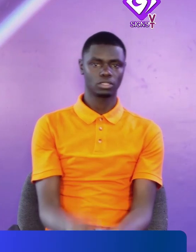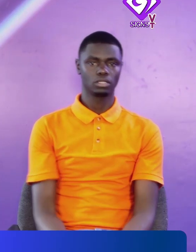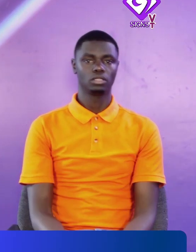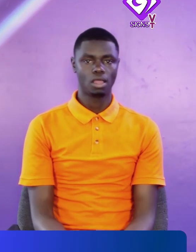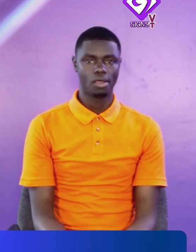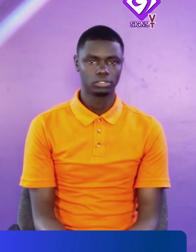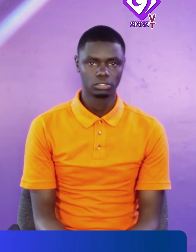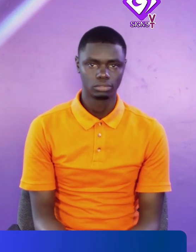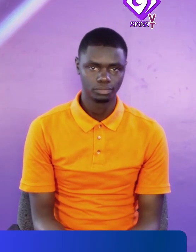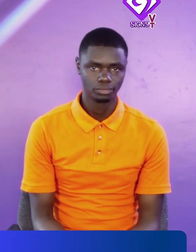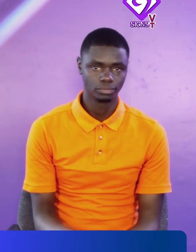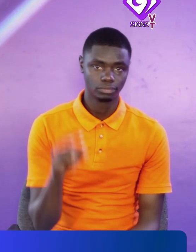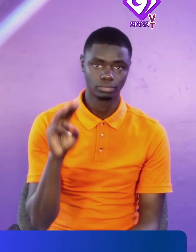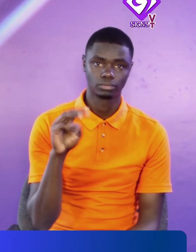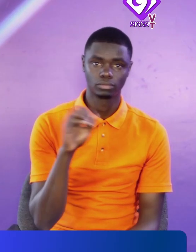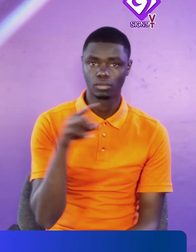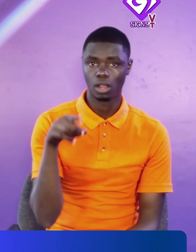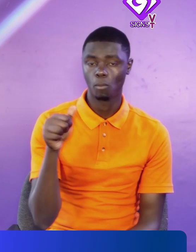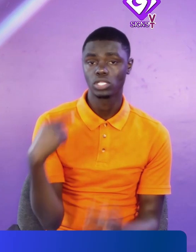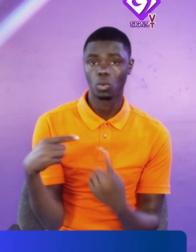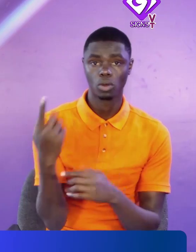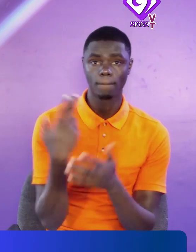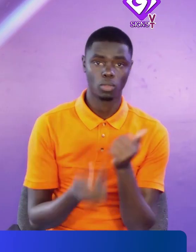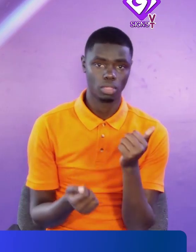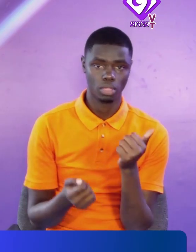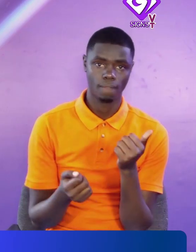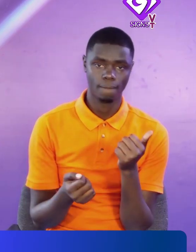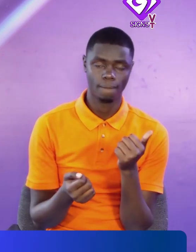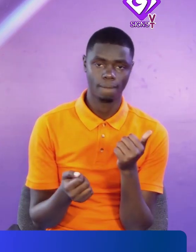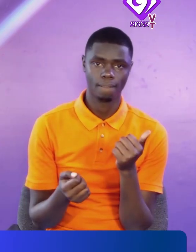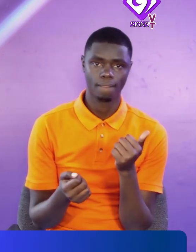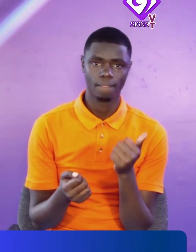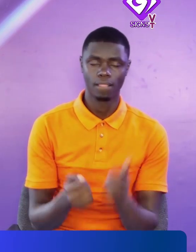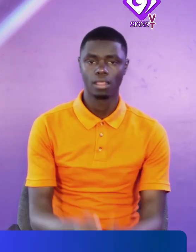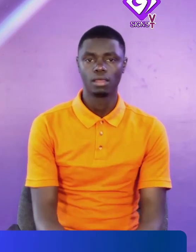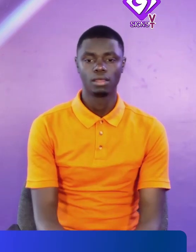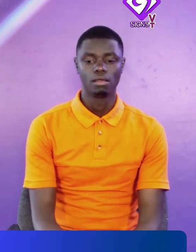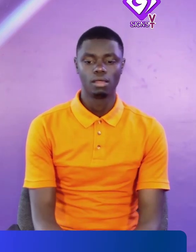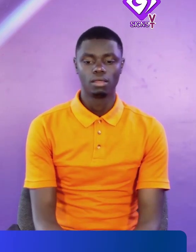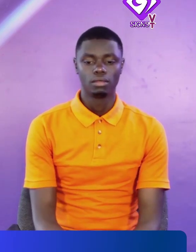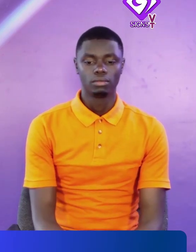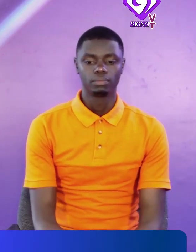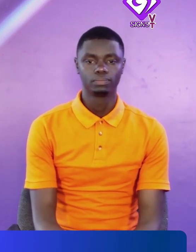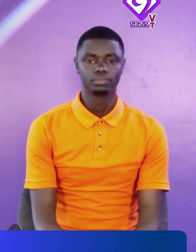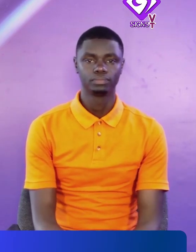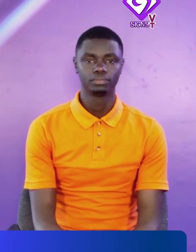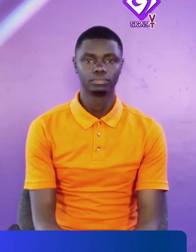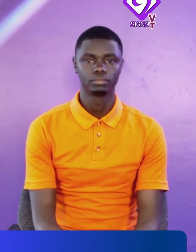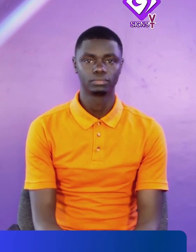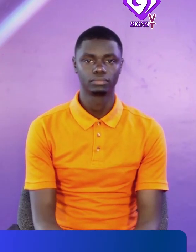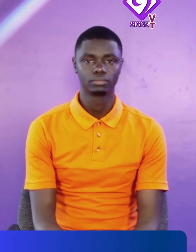Monza and Baku consecutively. Hizi Monza na Baku, they were low downforce circuit kama venye watu wanasema, but